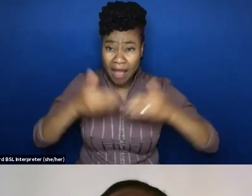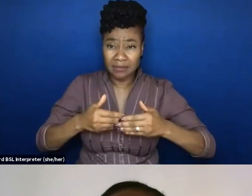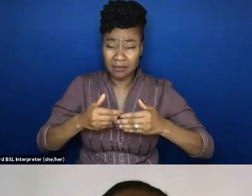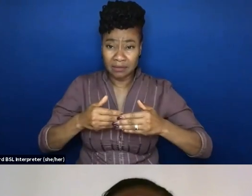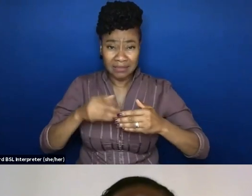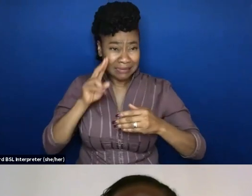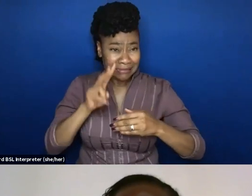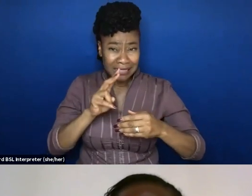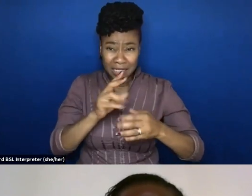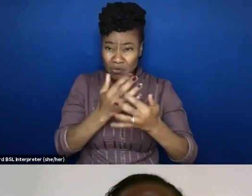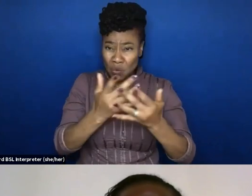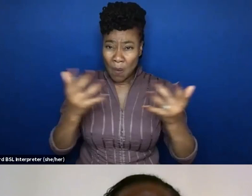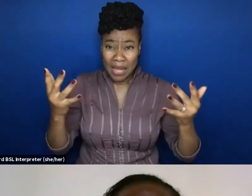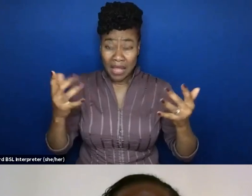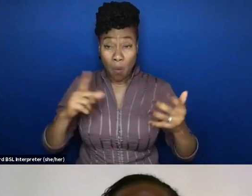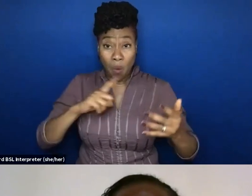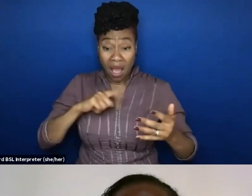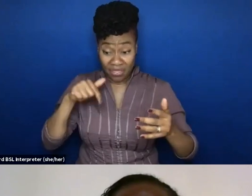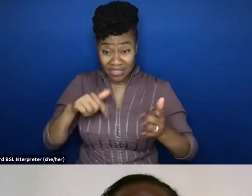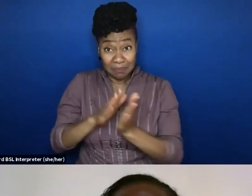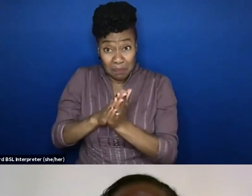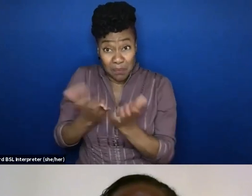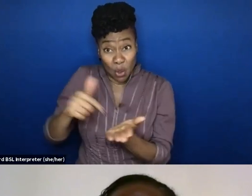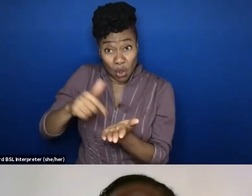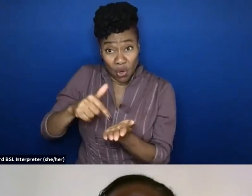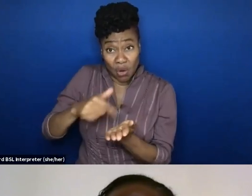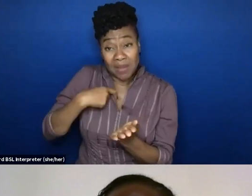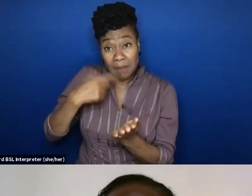that writing this book